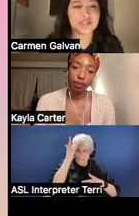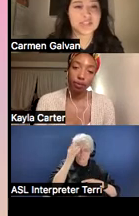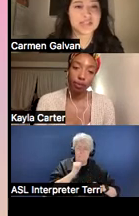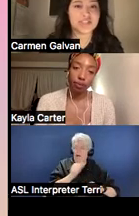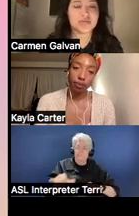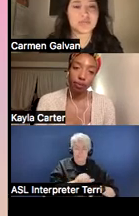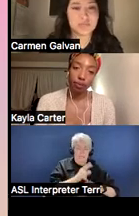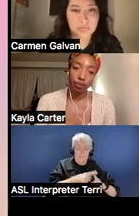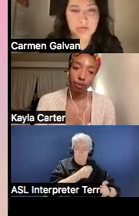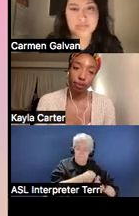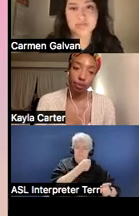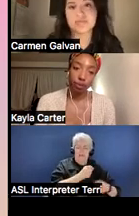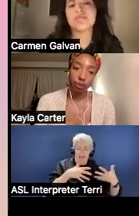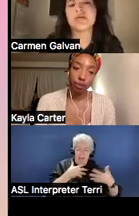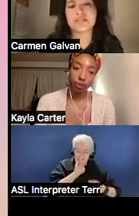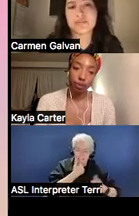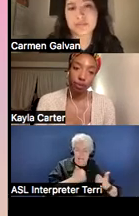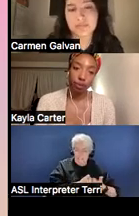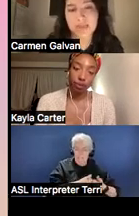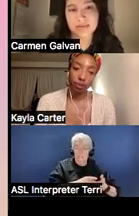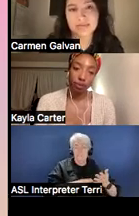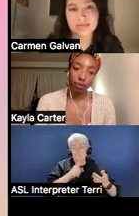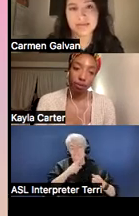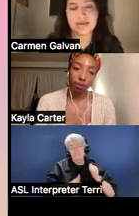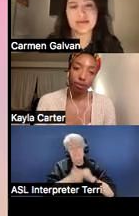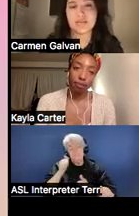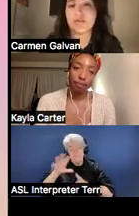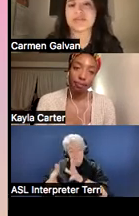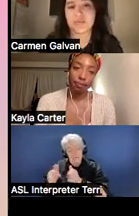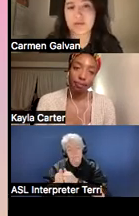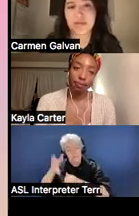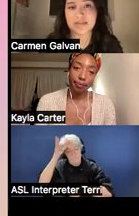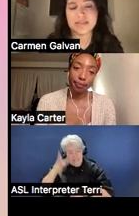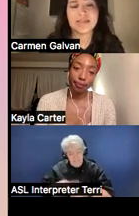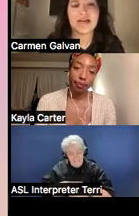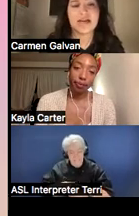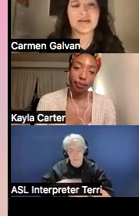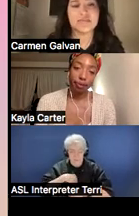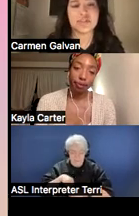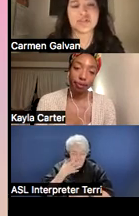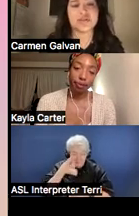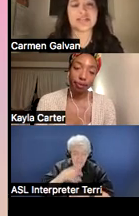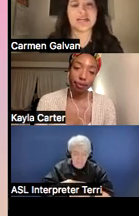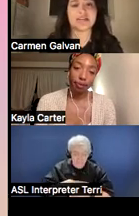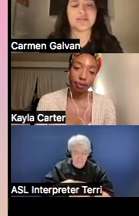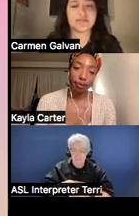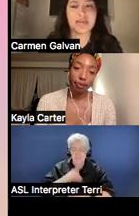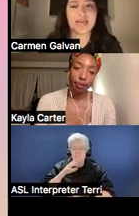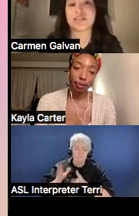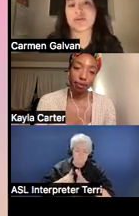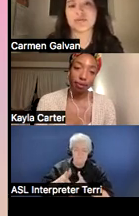to mention that she worked mostly with men and mostly white men to do this kind